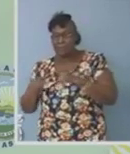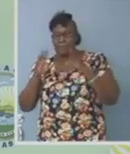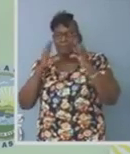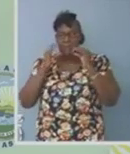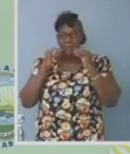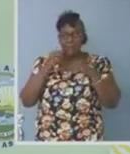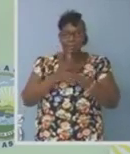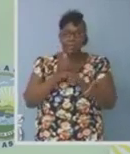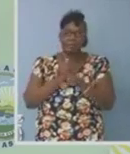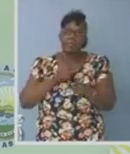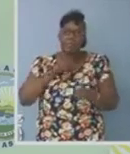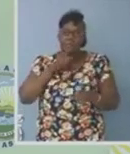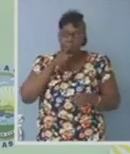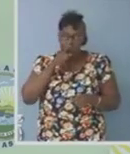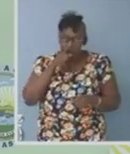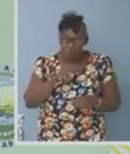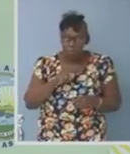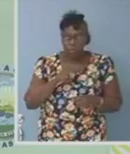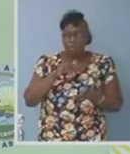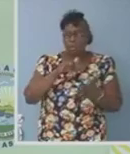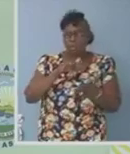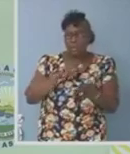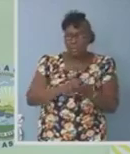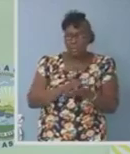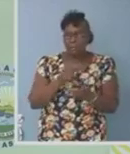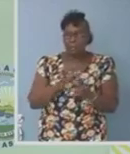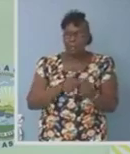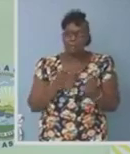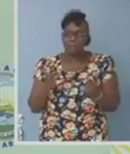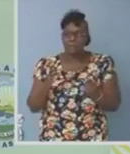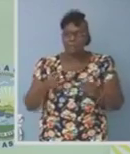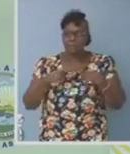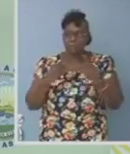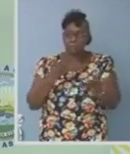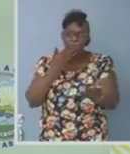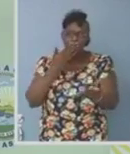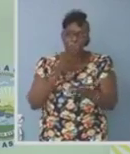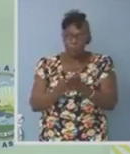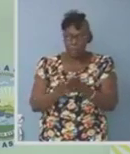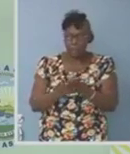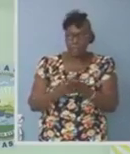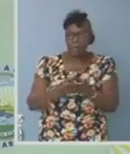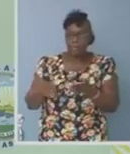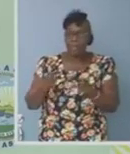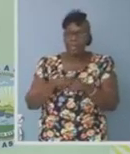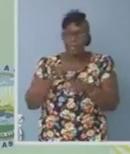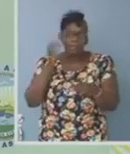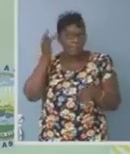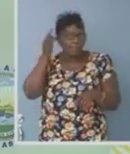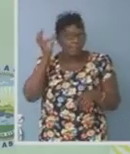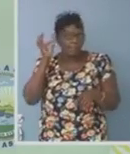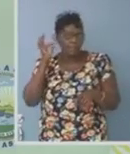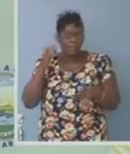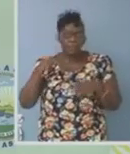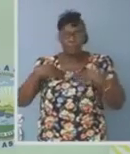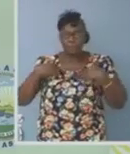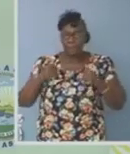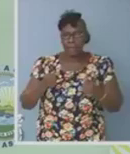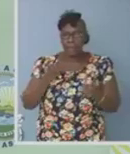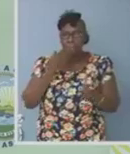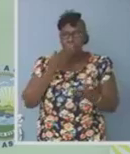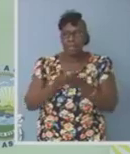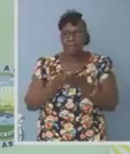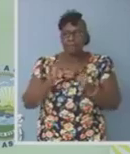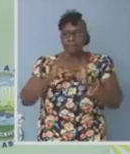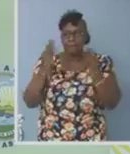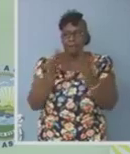there is the required cohesion. As the Secretary of Health, Wellness and Family Development, I